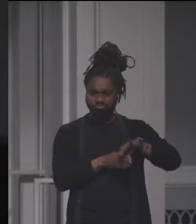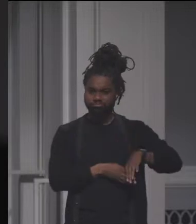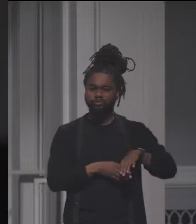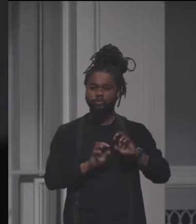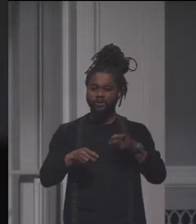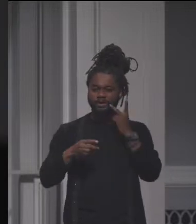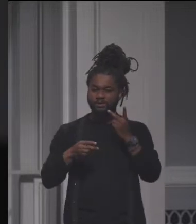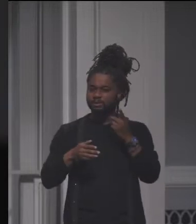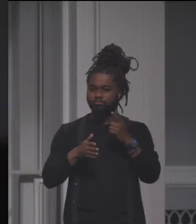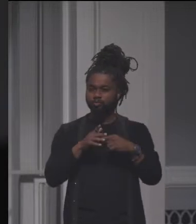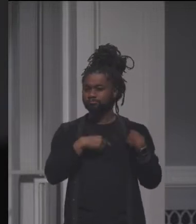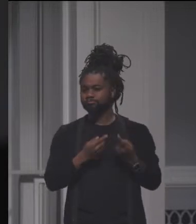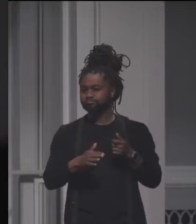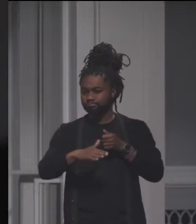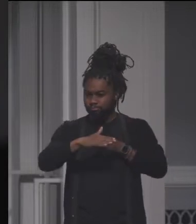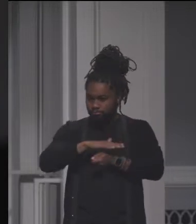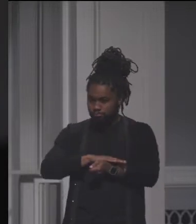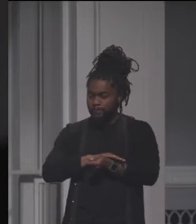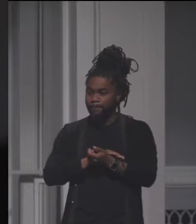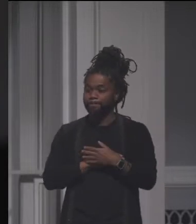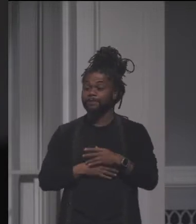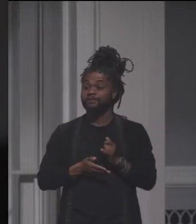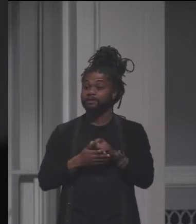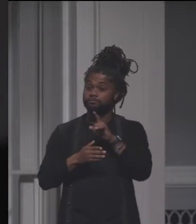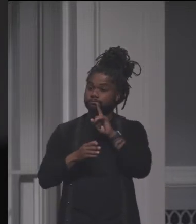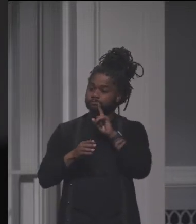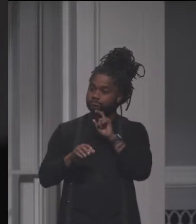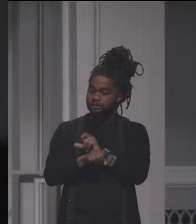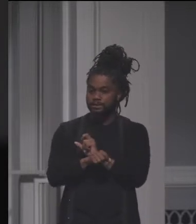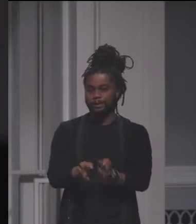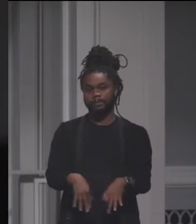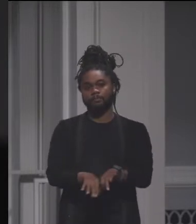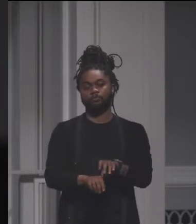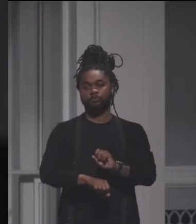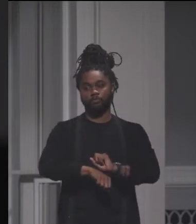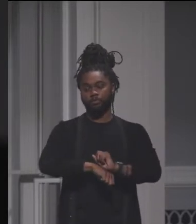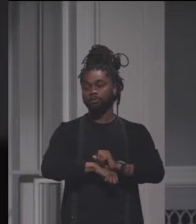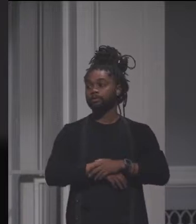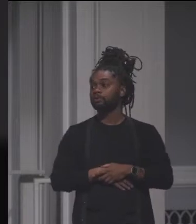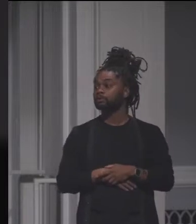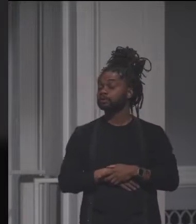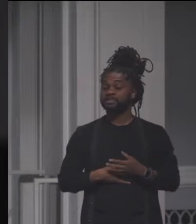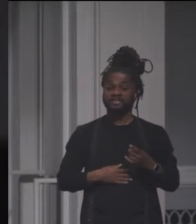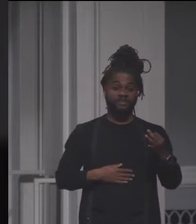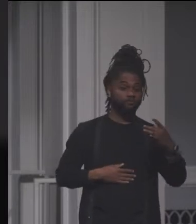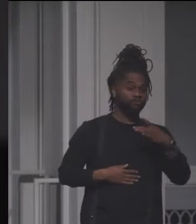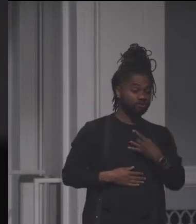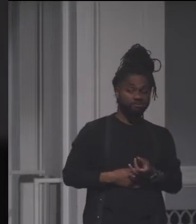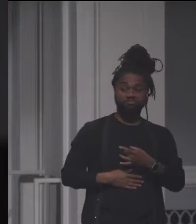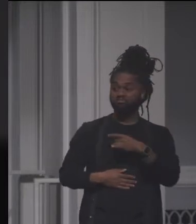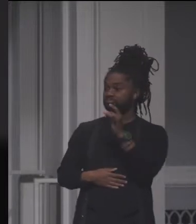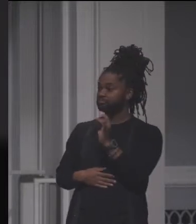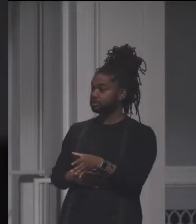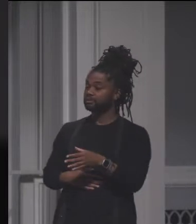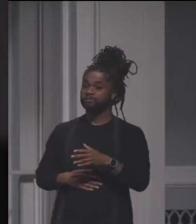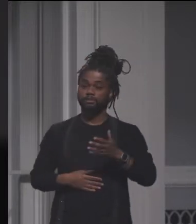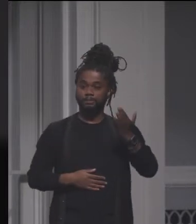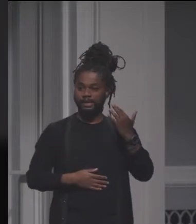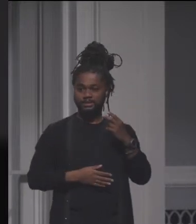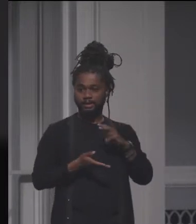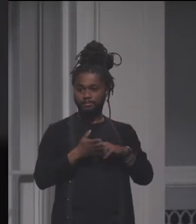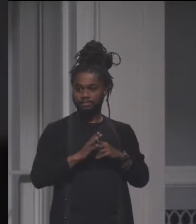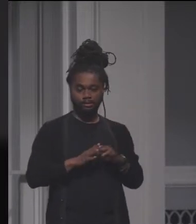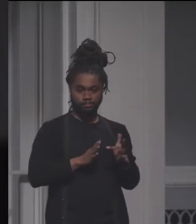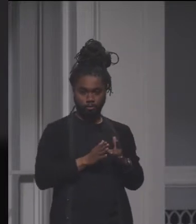lines. This is very important work. Whether we like it or not, the past, and I don't just mean the